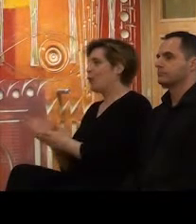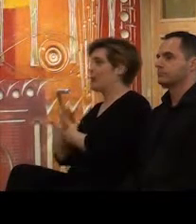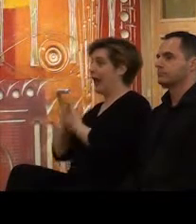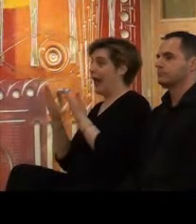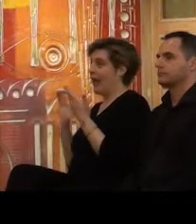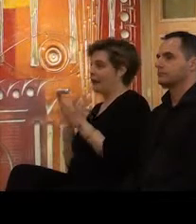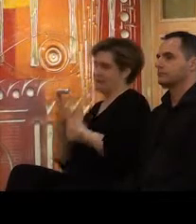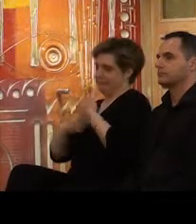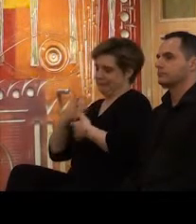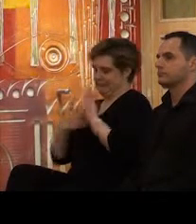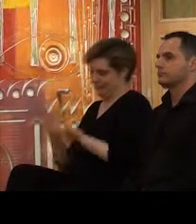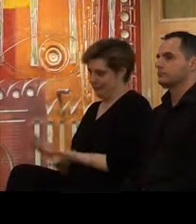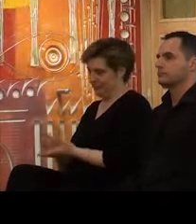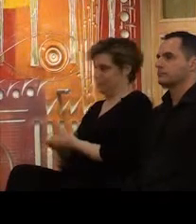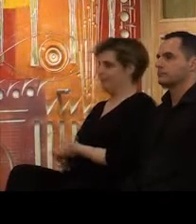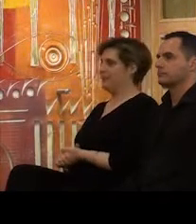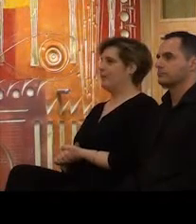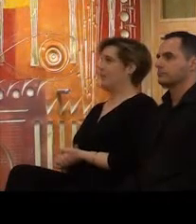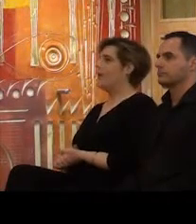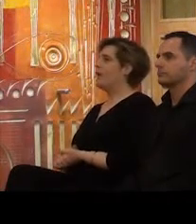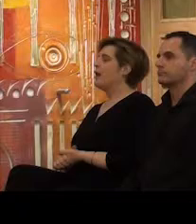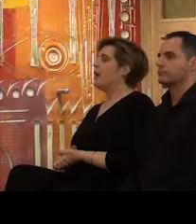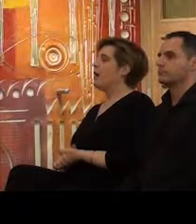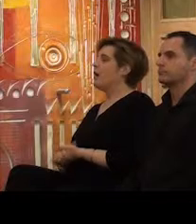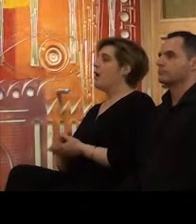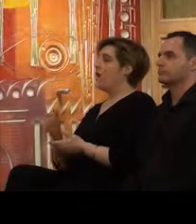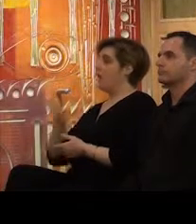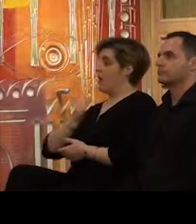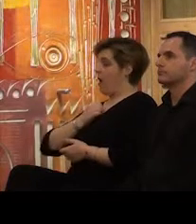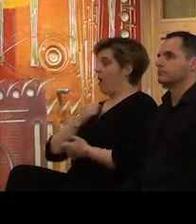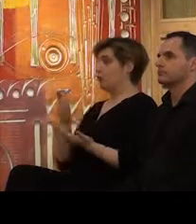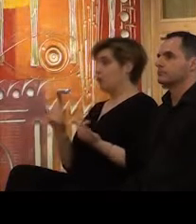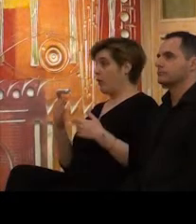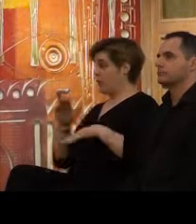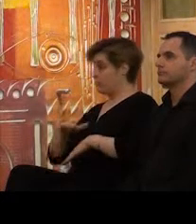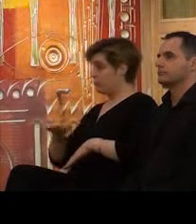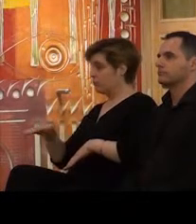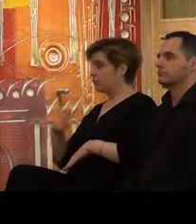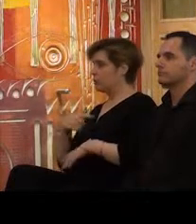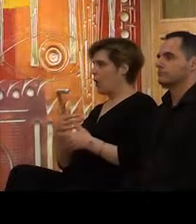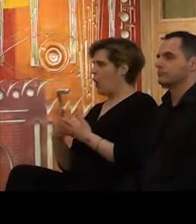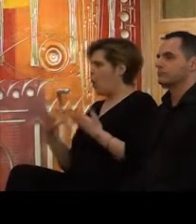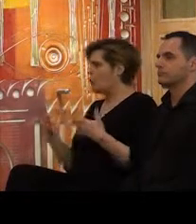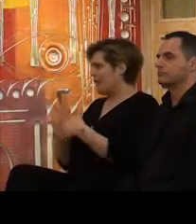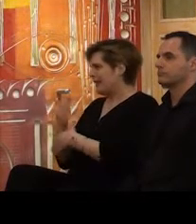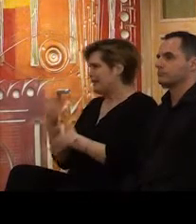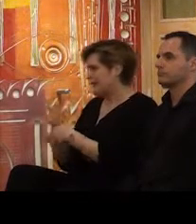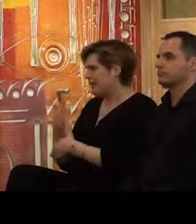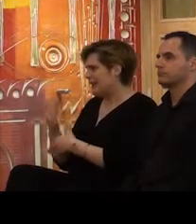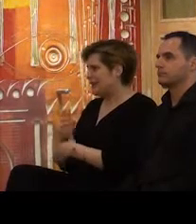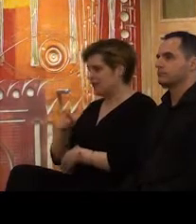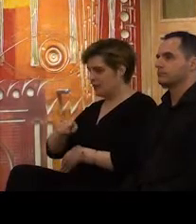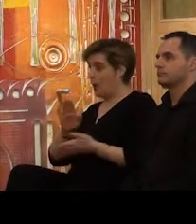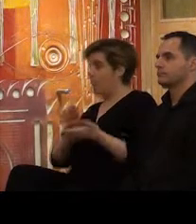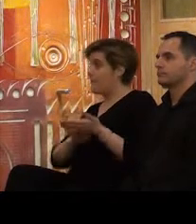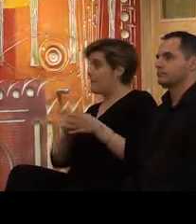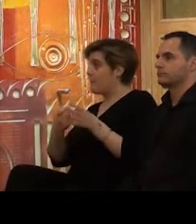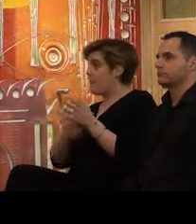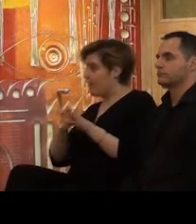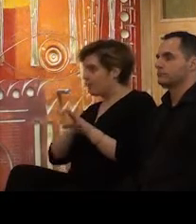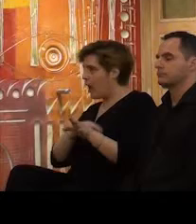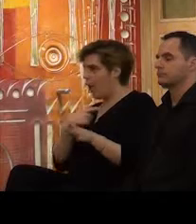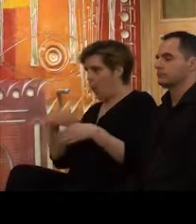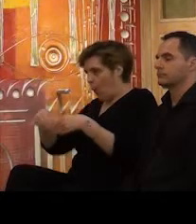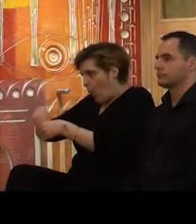reception class, there are lots of activities to do, both indoors and outdoors, and Mary started to get involved in all of these activities,